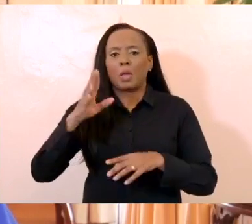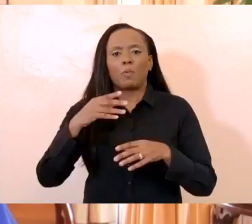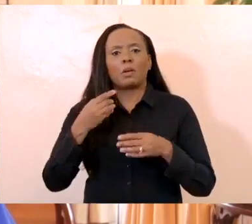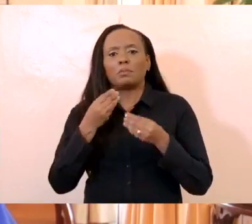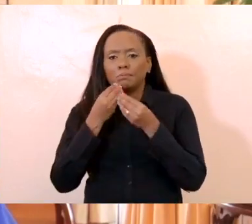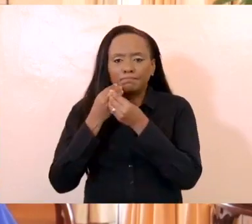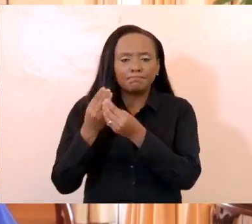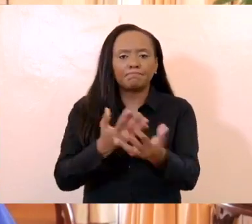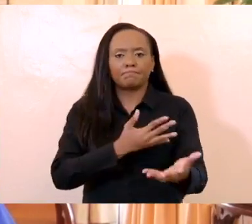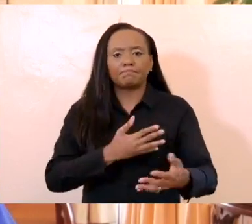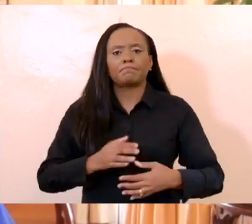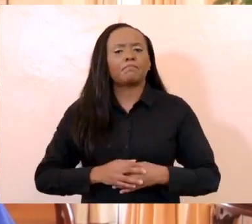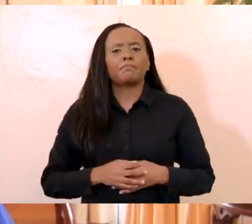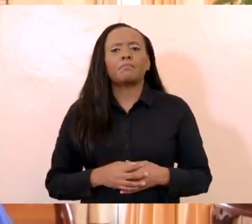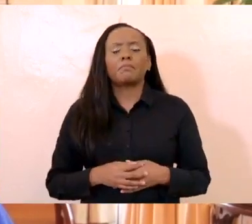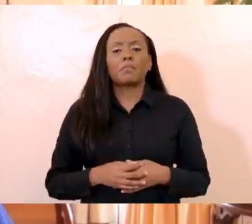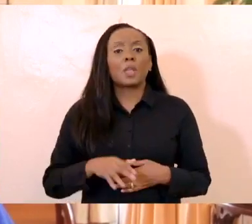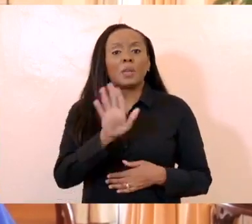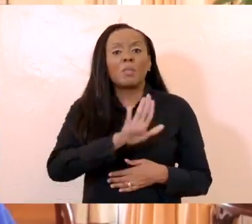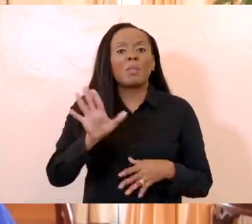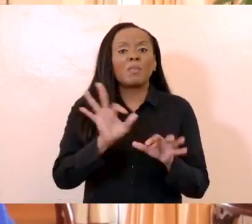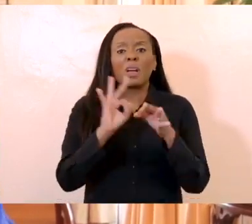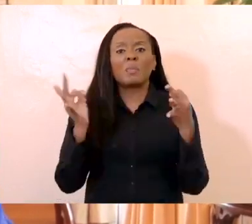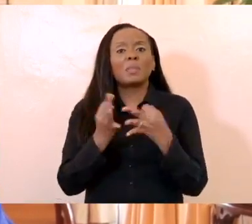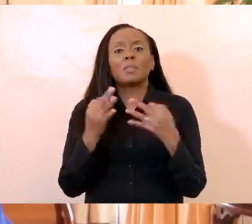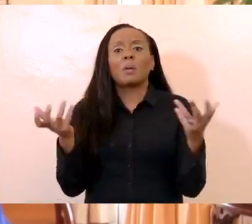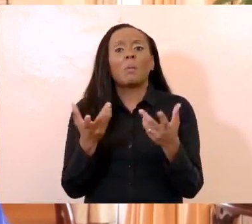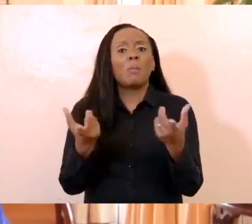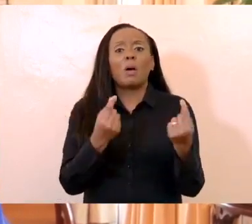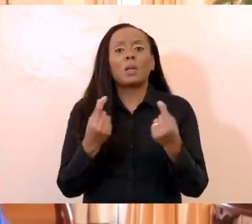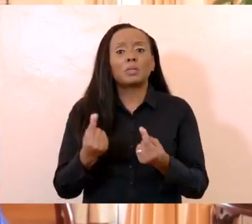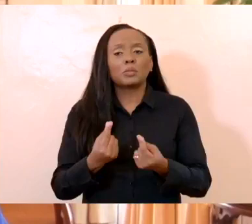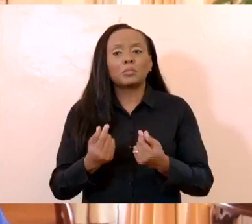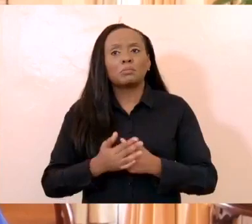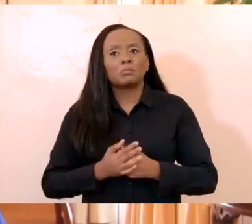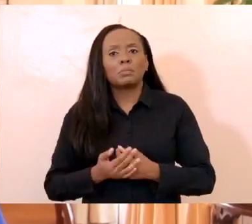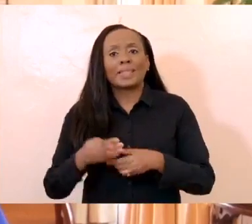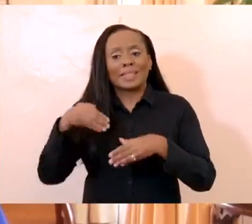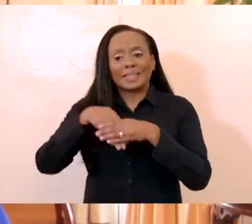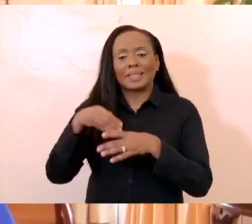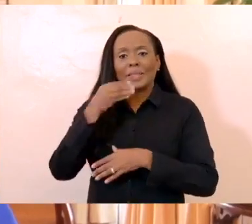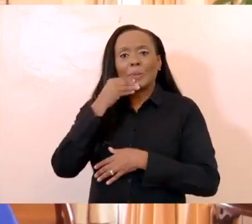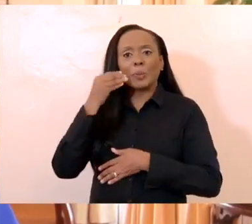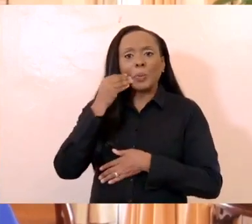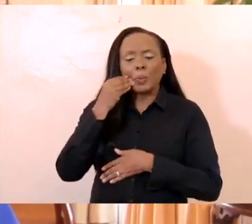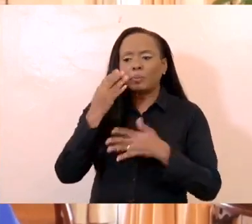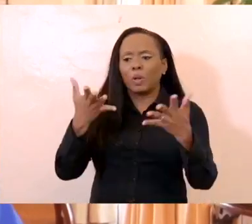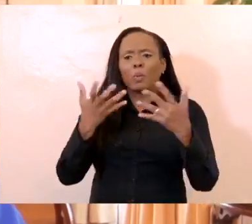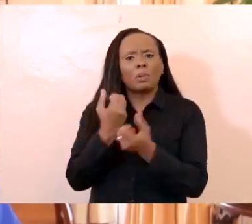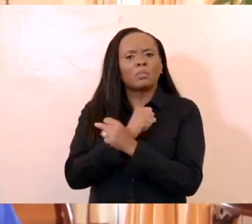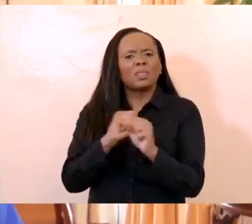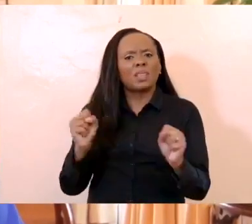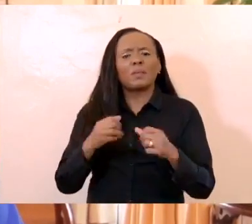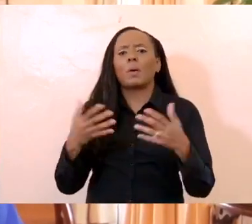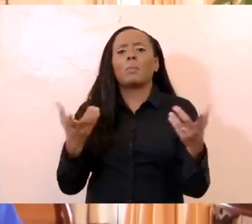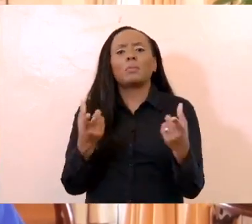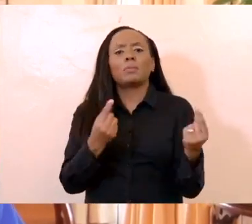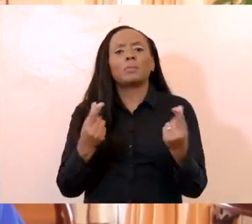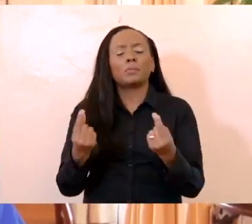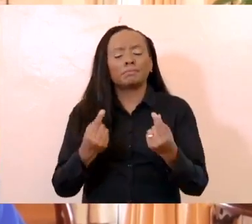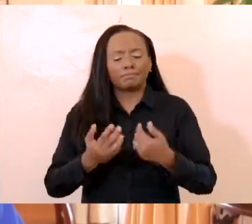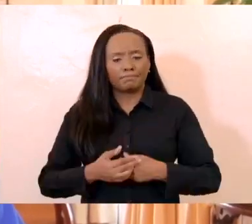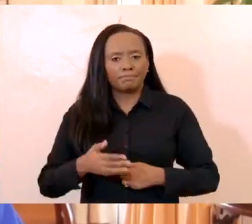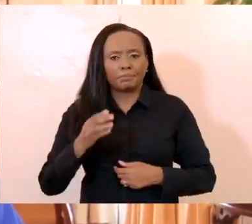how they should behave and interact in the context of the home in order to keep themselves safe. And he will